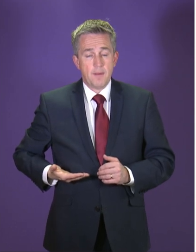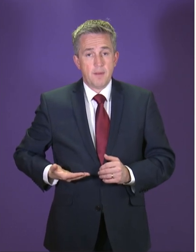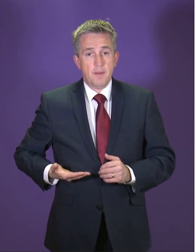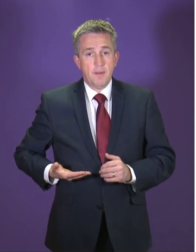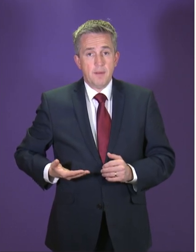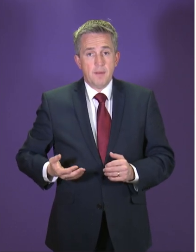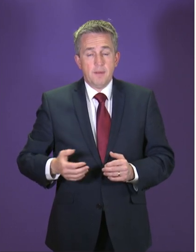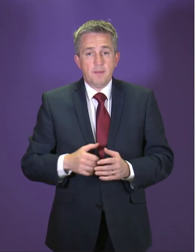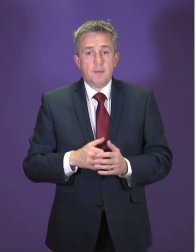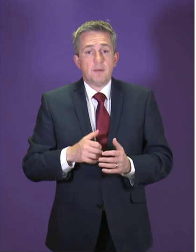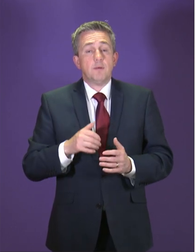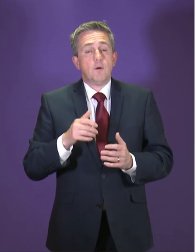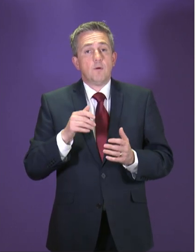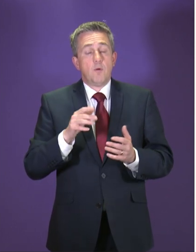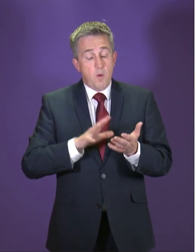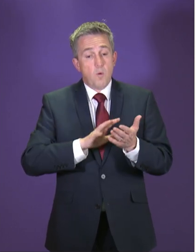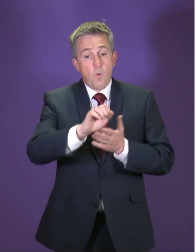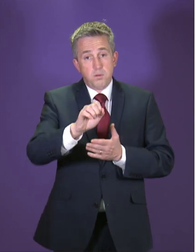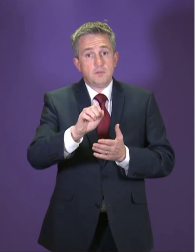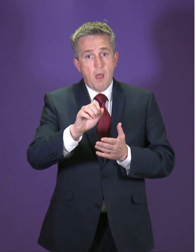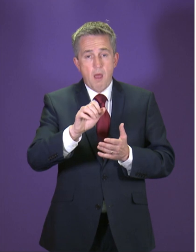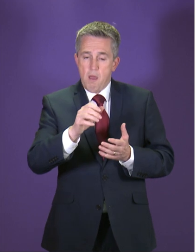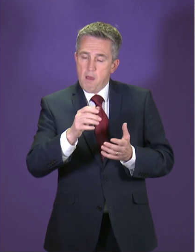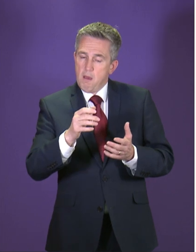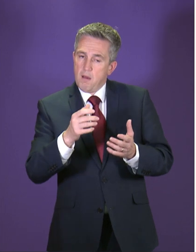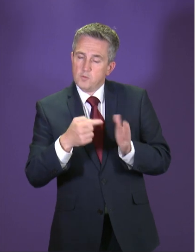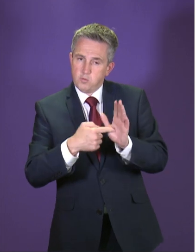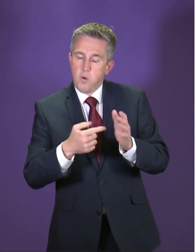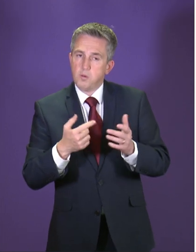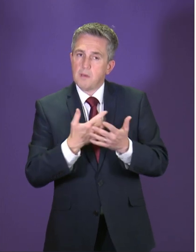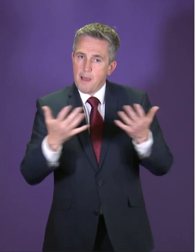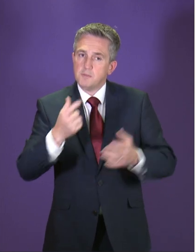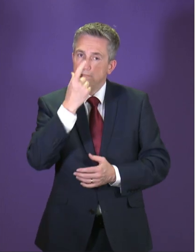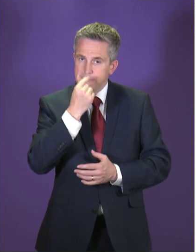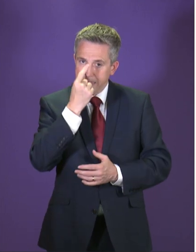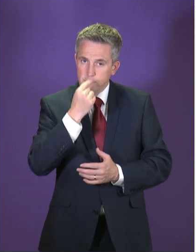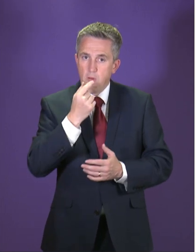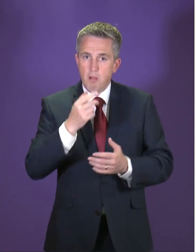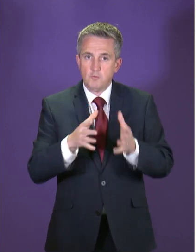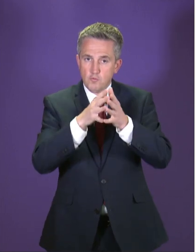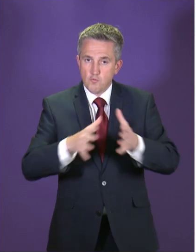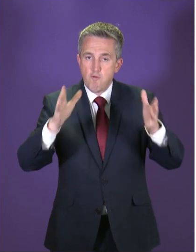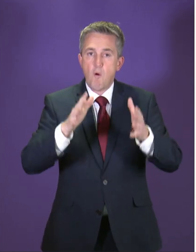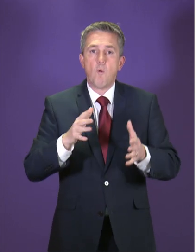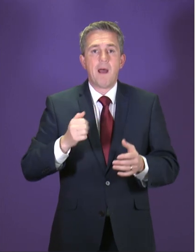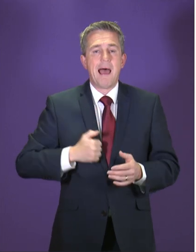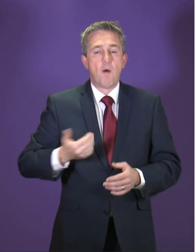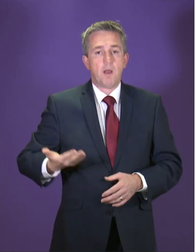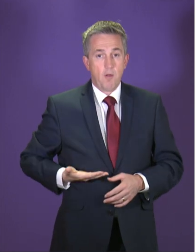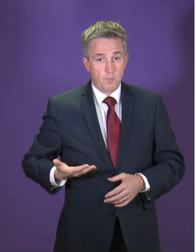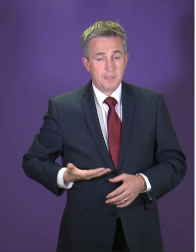point out the full potential that we have. So that's because of that our government